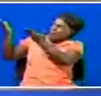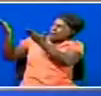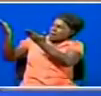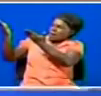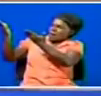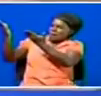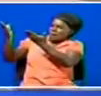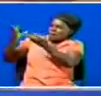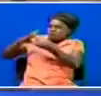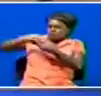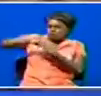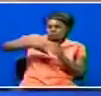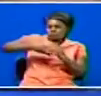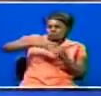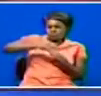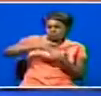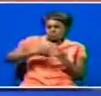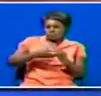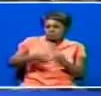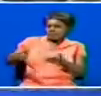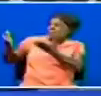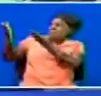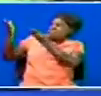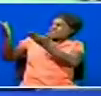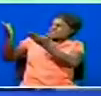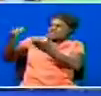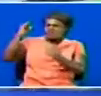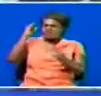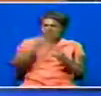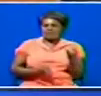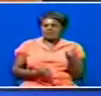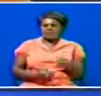that molds the mixture, resulting into this.